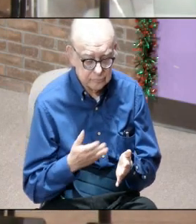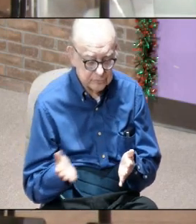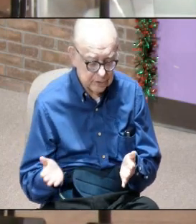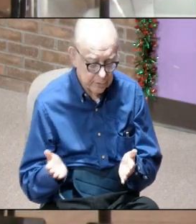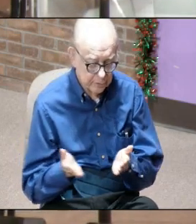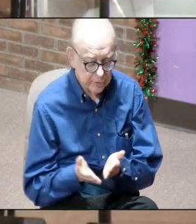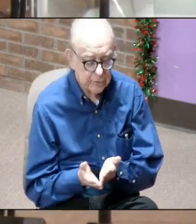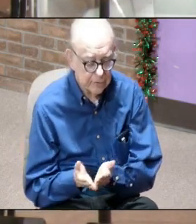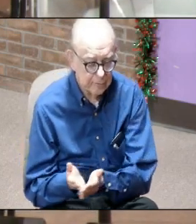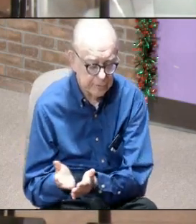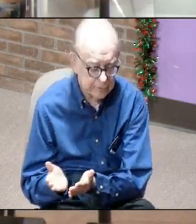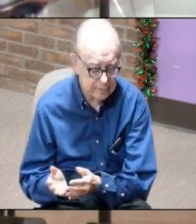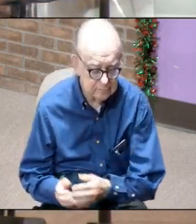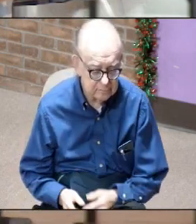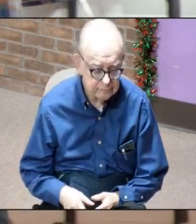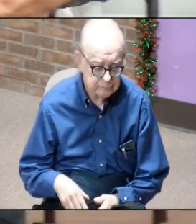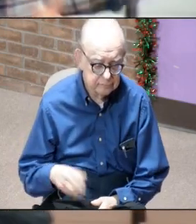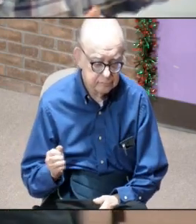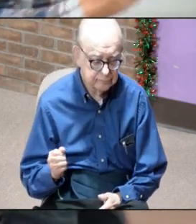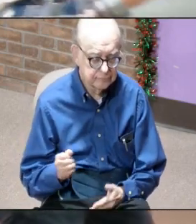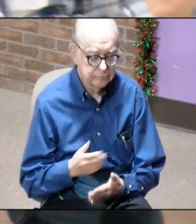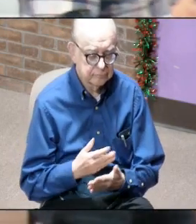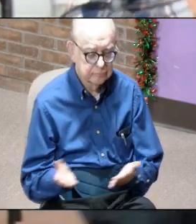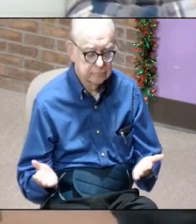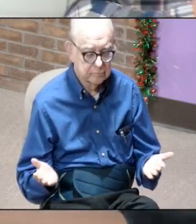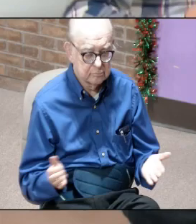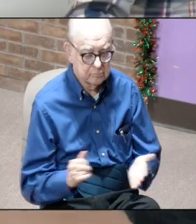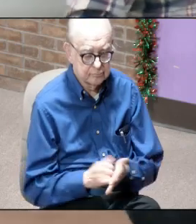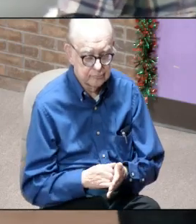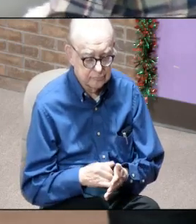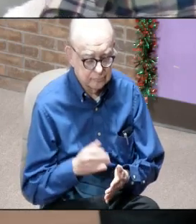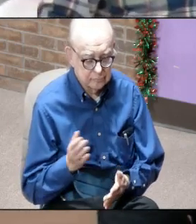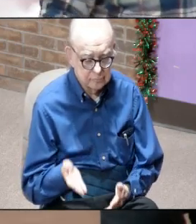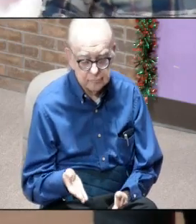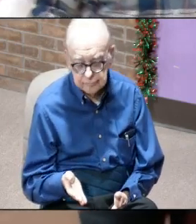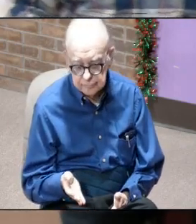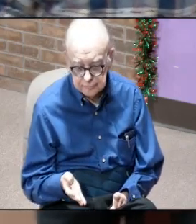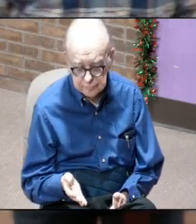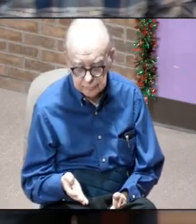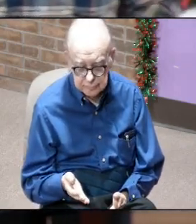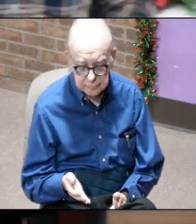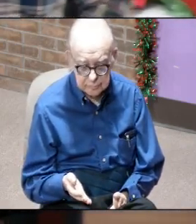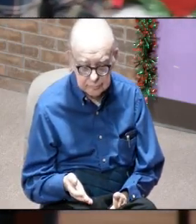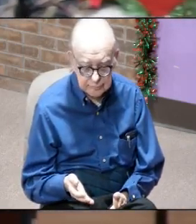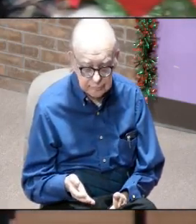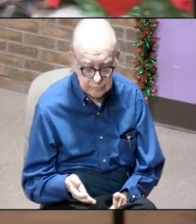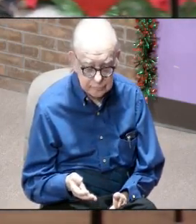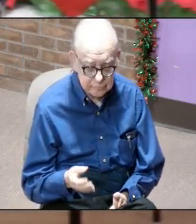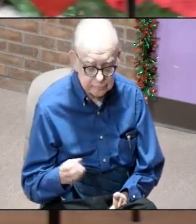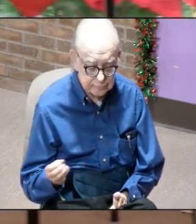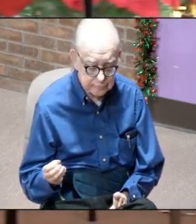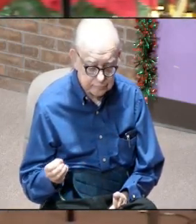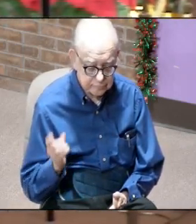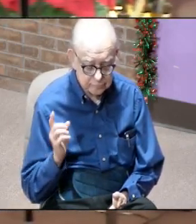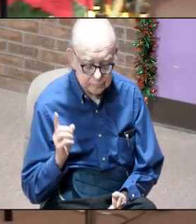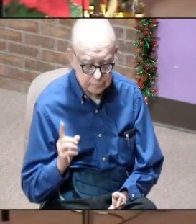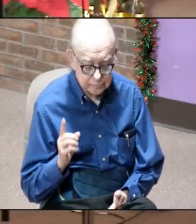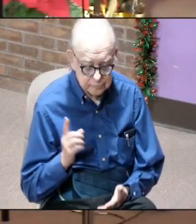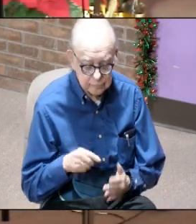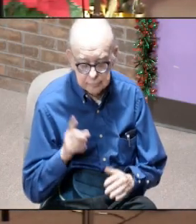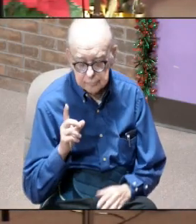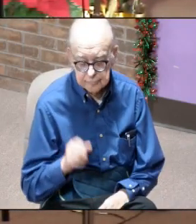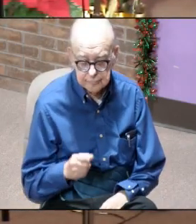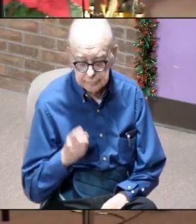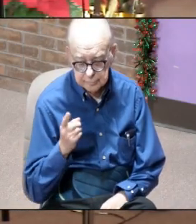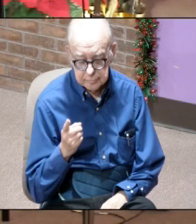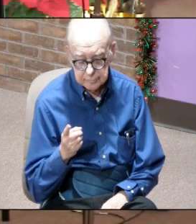the ships and take away everything that was there. And so what you need to